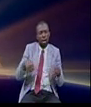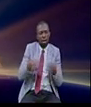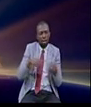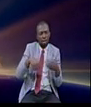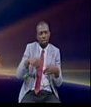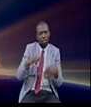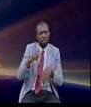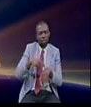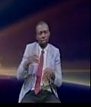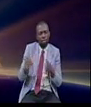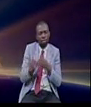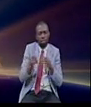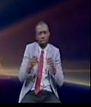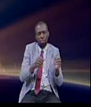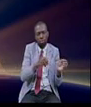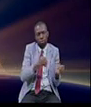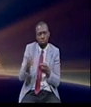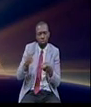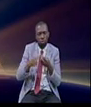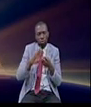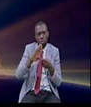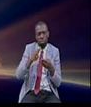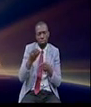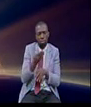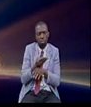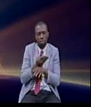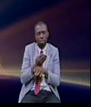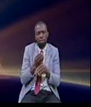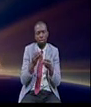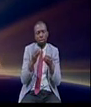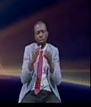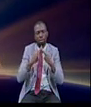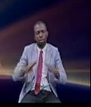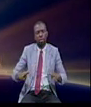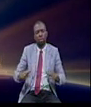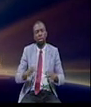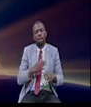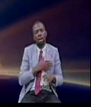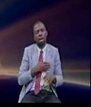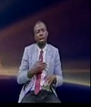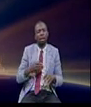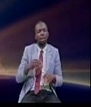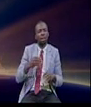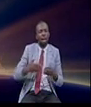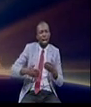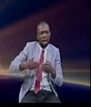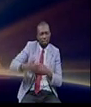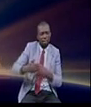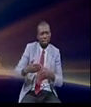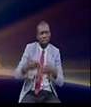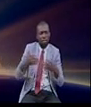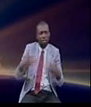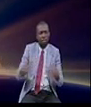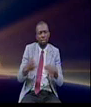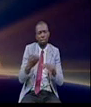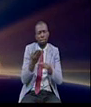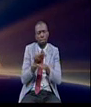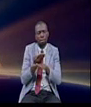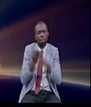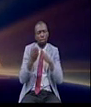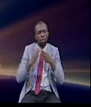Babylon. And after they were brought to Babylon, Jeconias begat Salathiel, and Salathiel begat